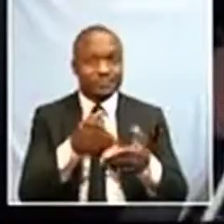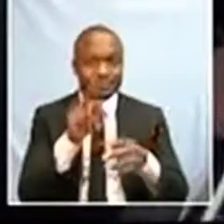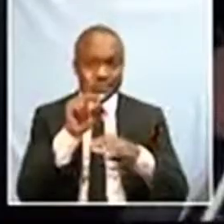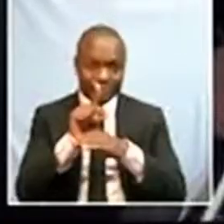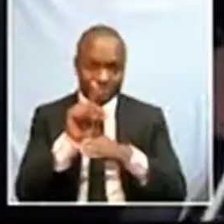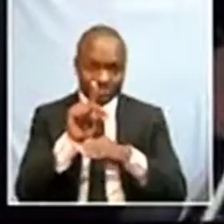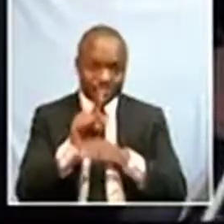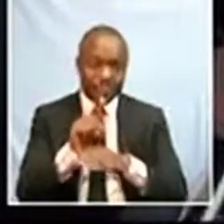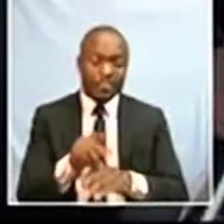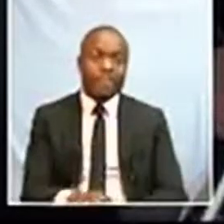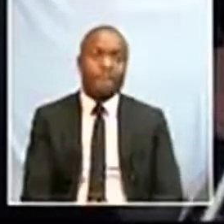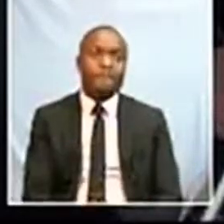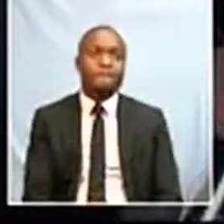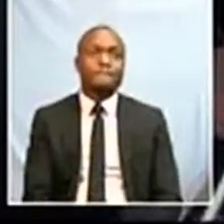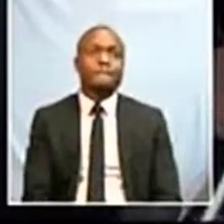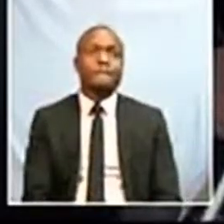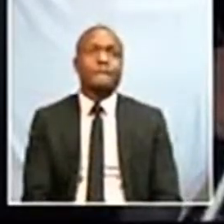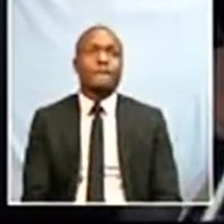project.